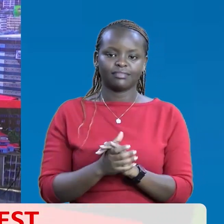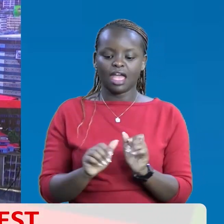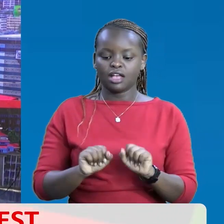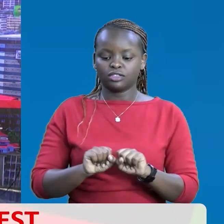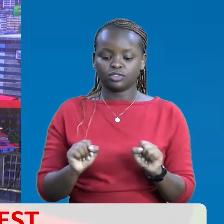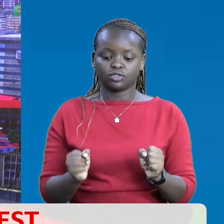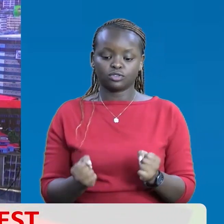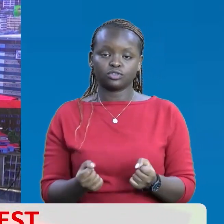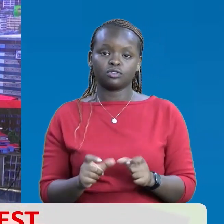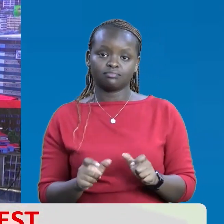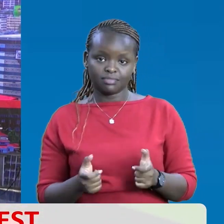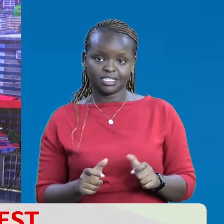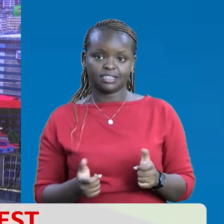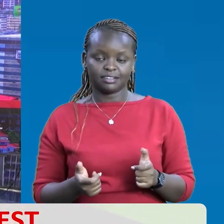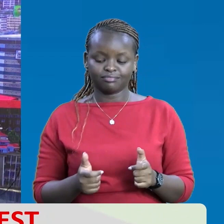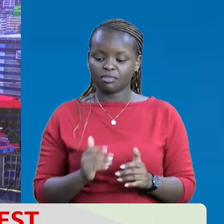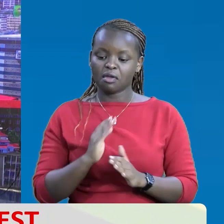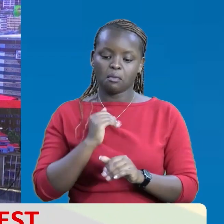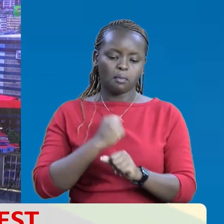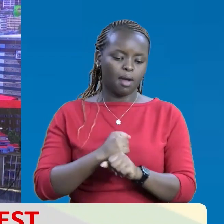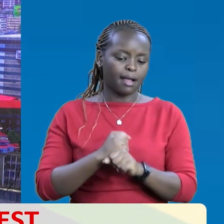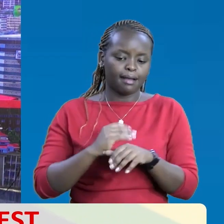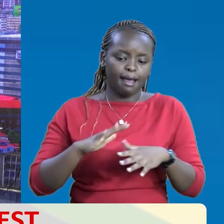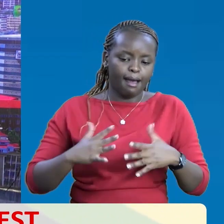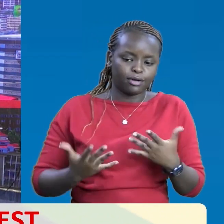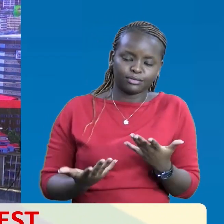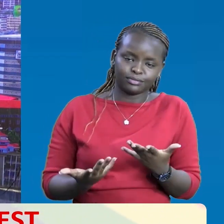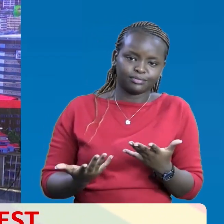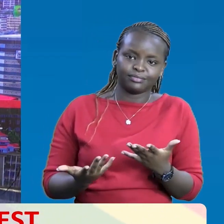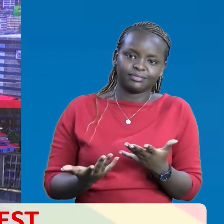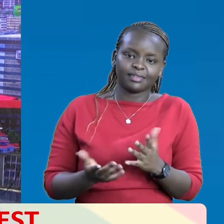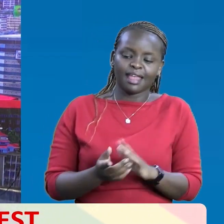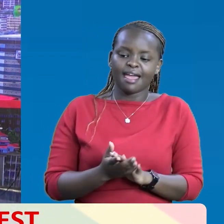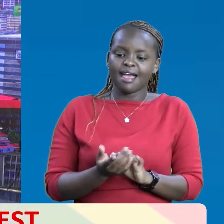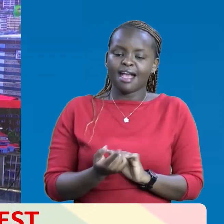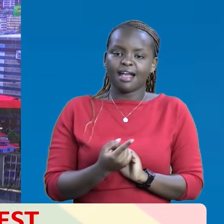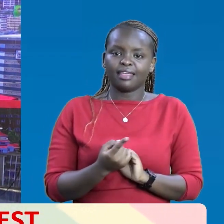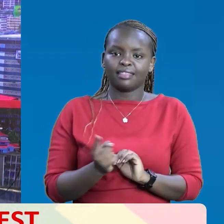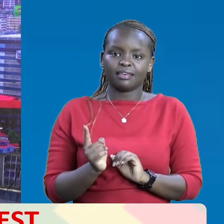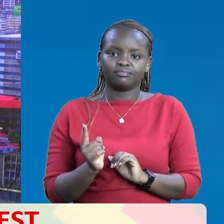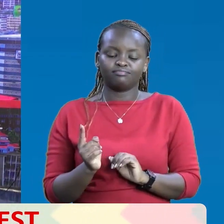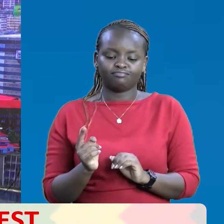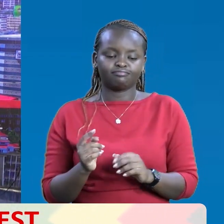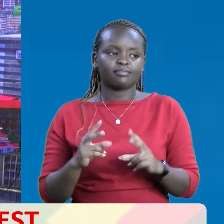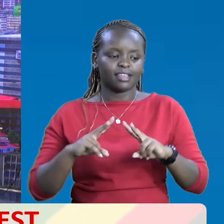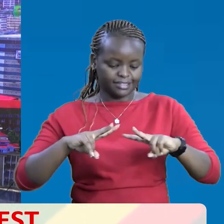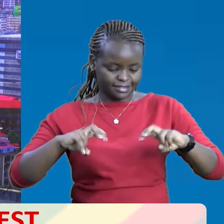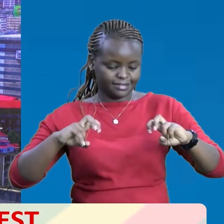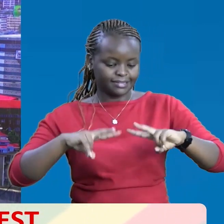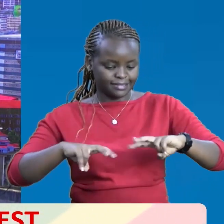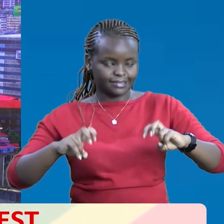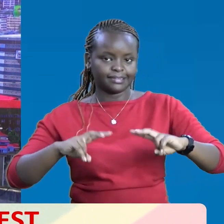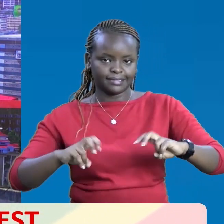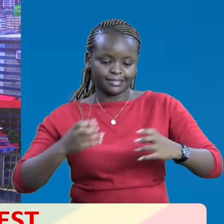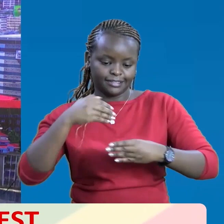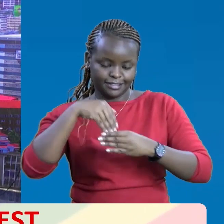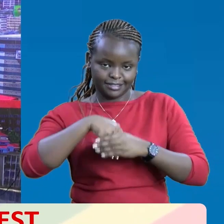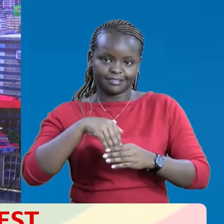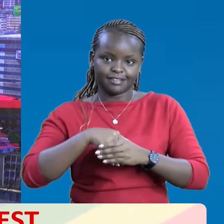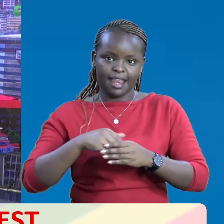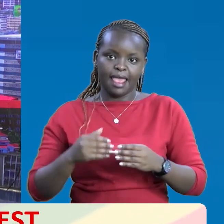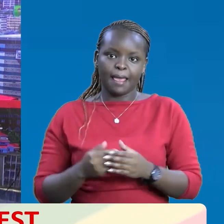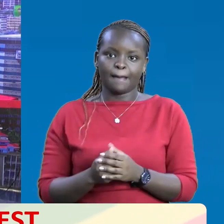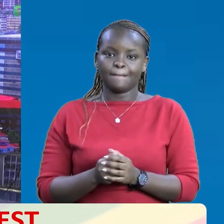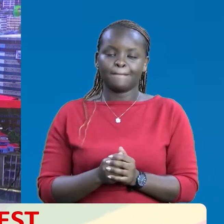media, unajua? Ama venye una operate hapa nje. You look into yourself first. Sawa? Unaji-embrace.